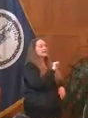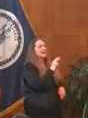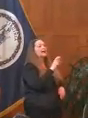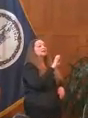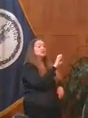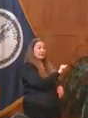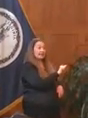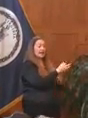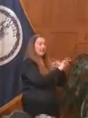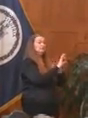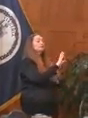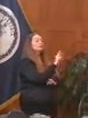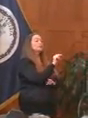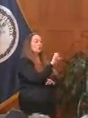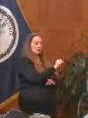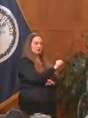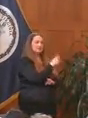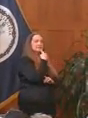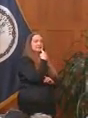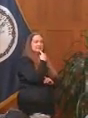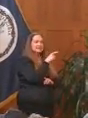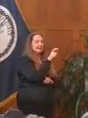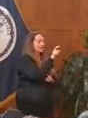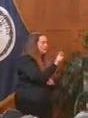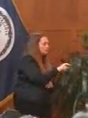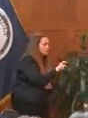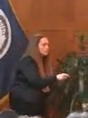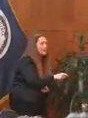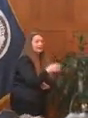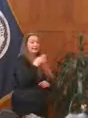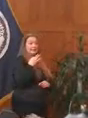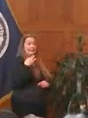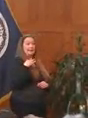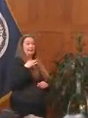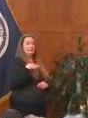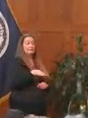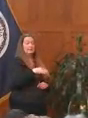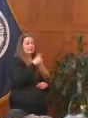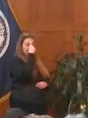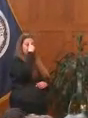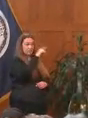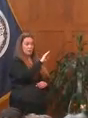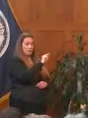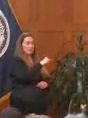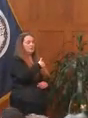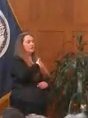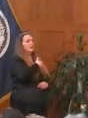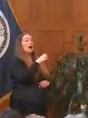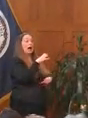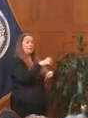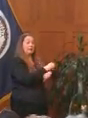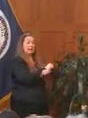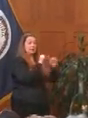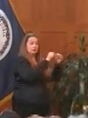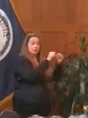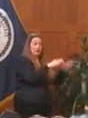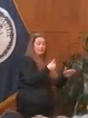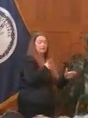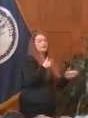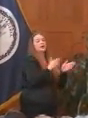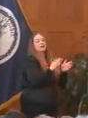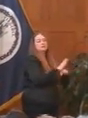on stripping patient protections and essential benefits from the bill. I'm a cancer survivor and a small business owner who needs